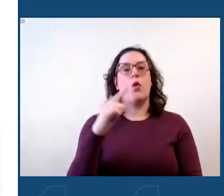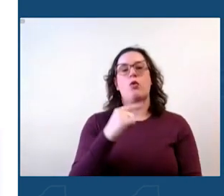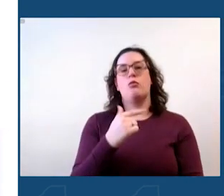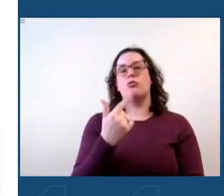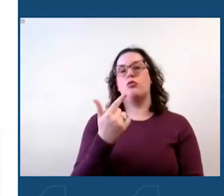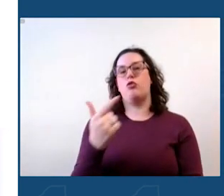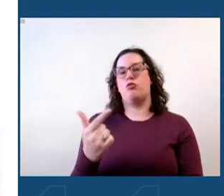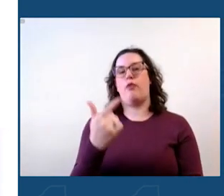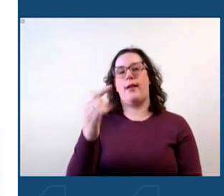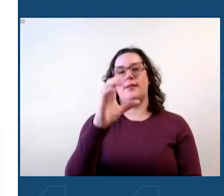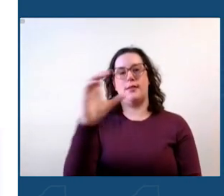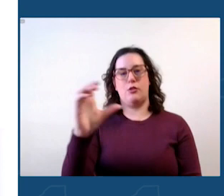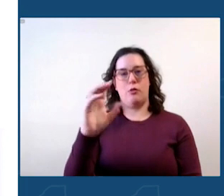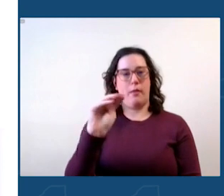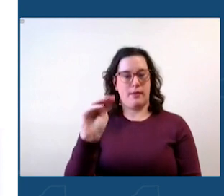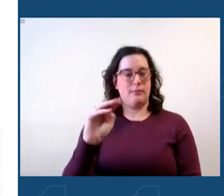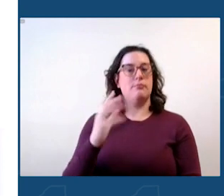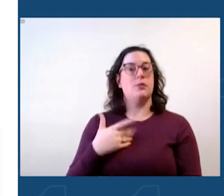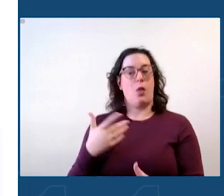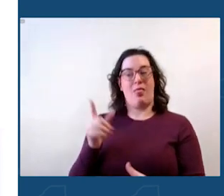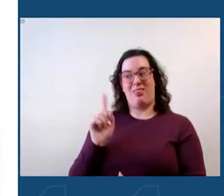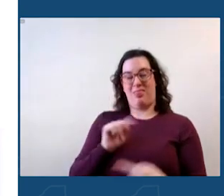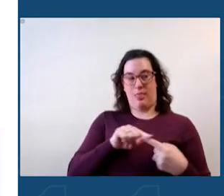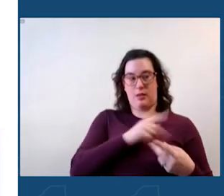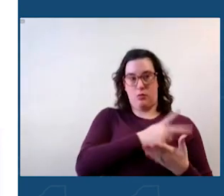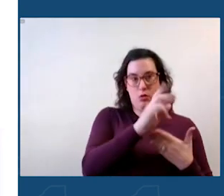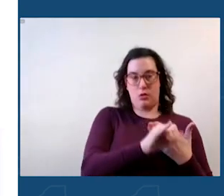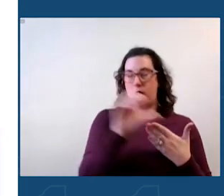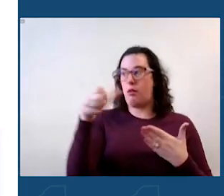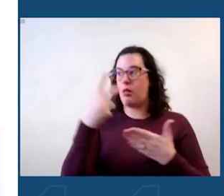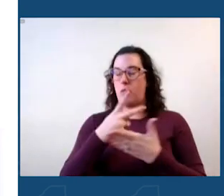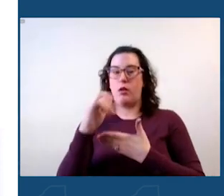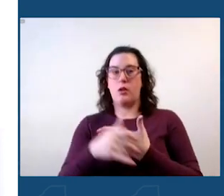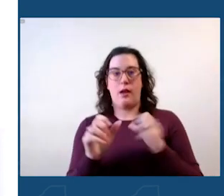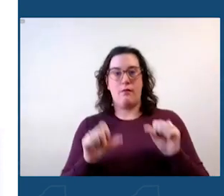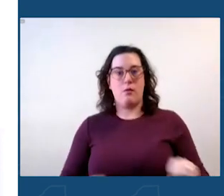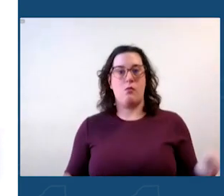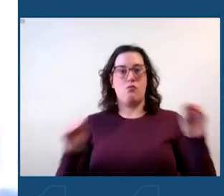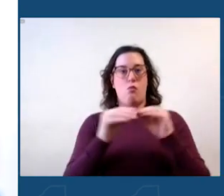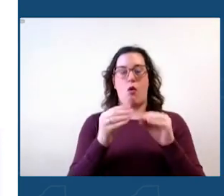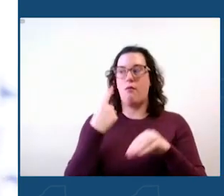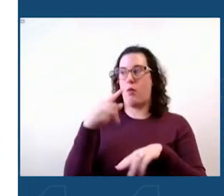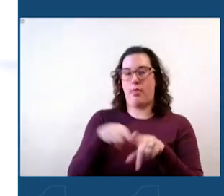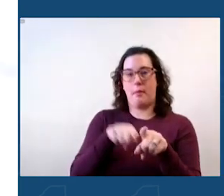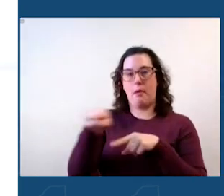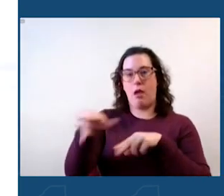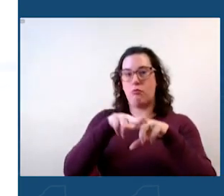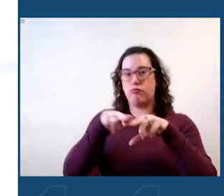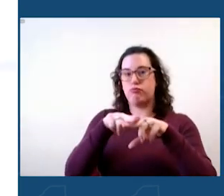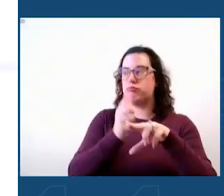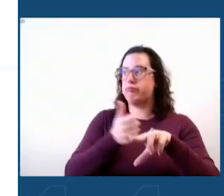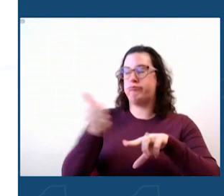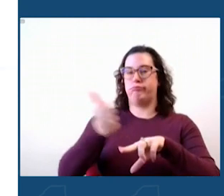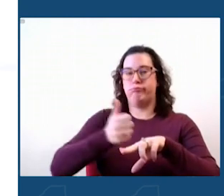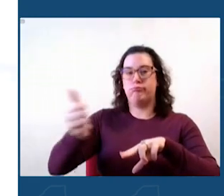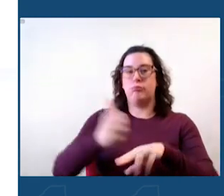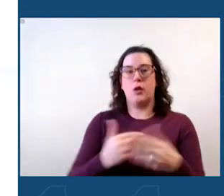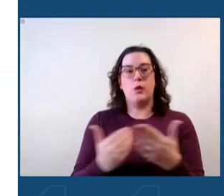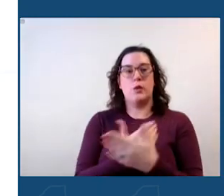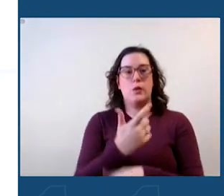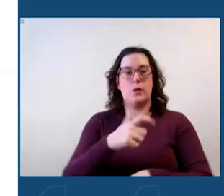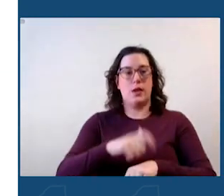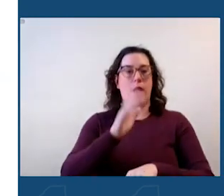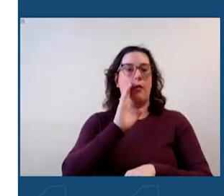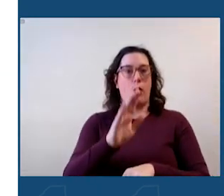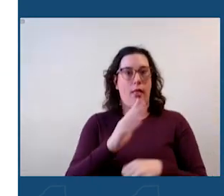that project together will allow us to run more service on the main line. As Jano said, our new timetables will effectively double service